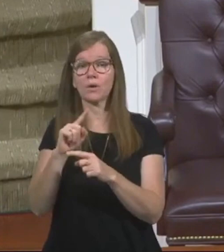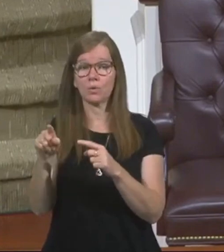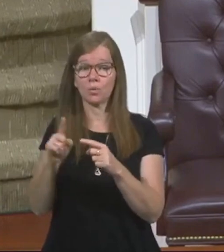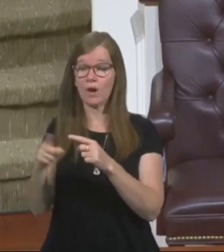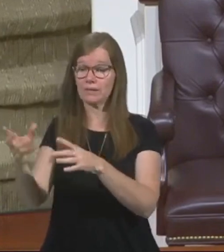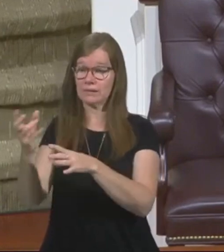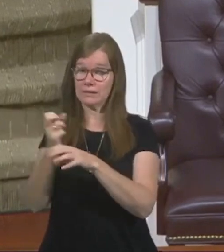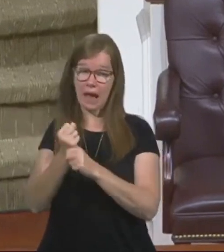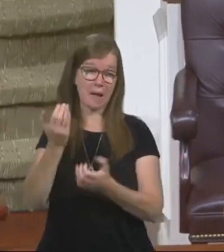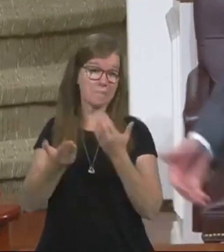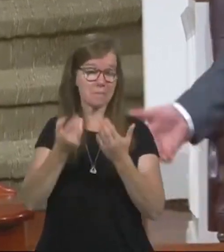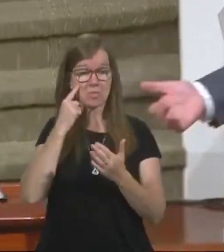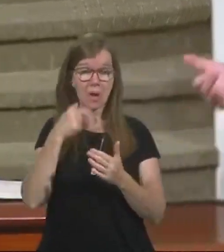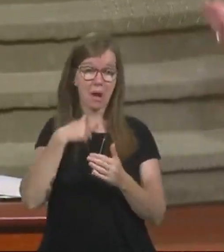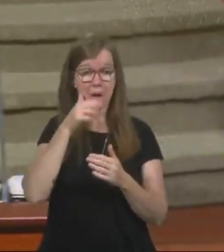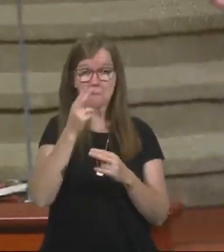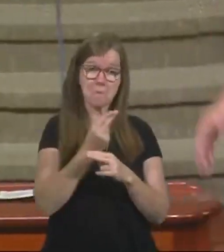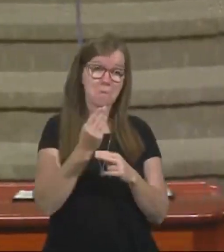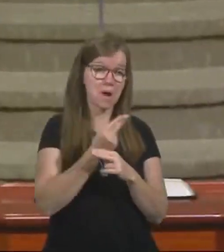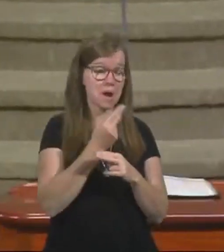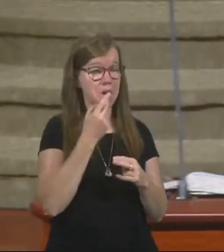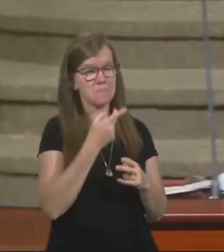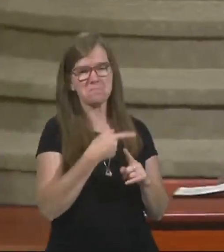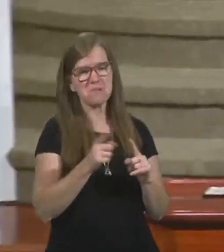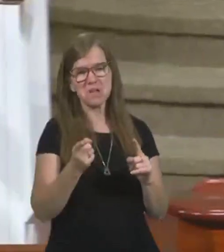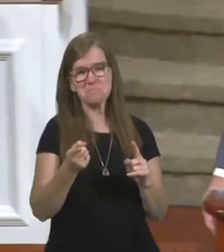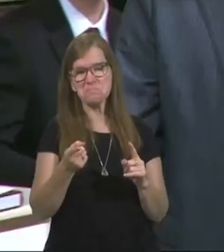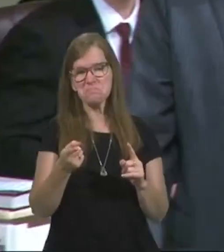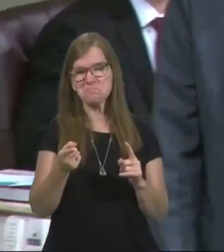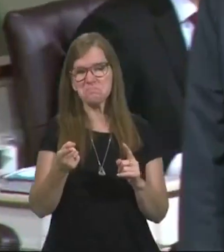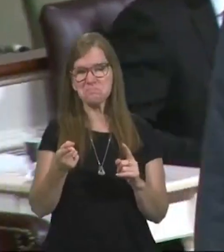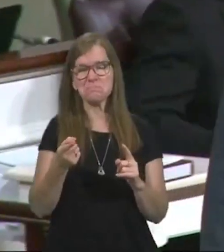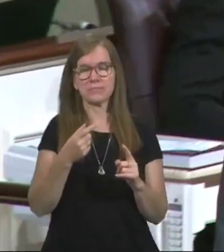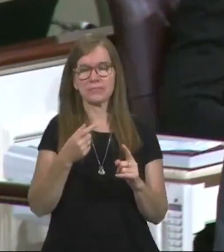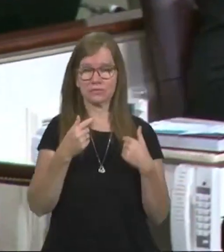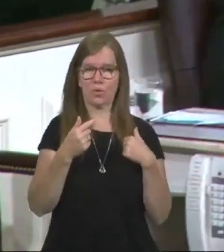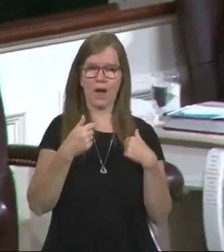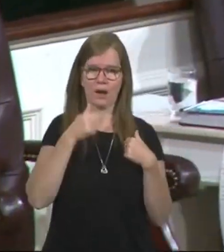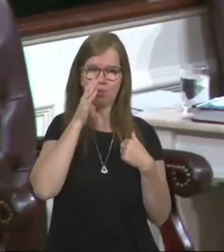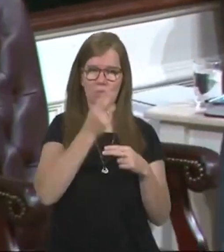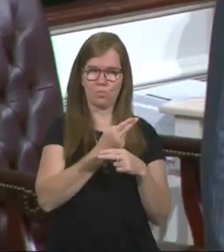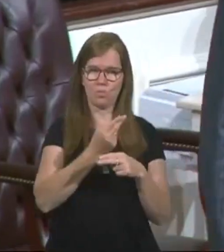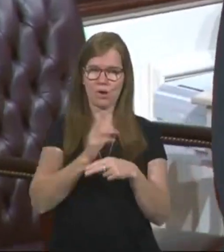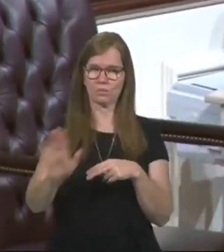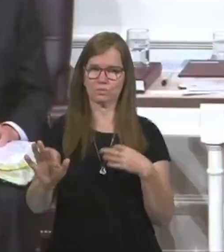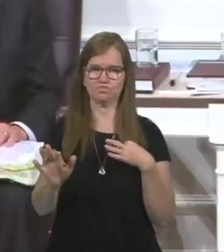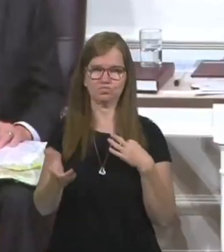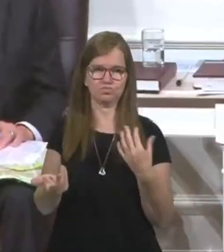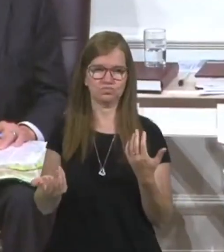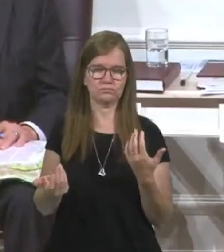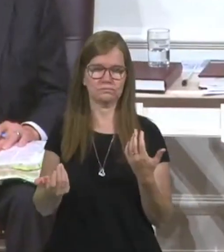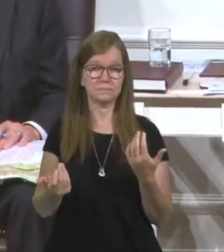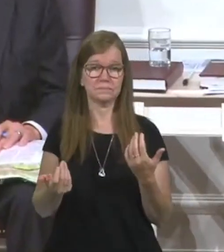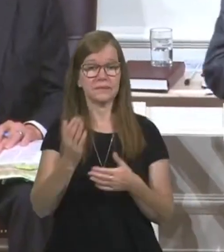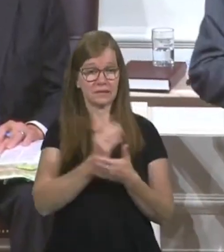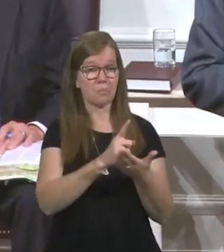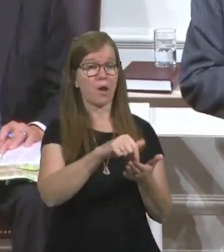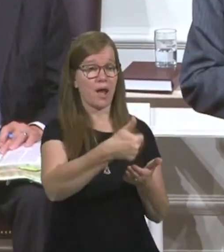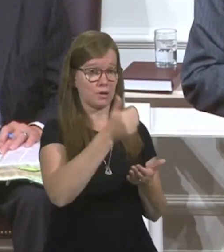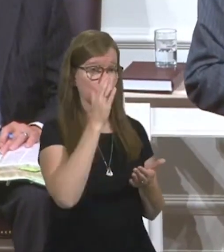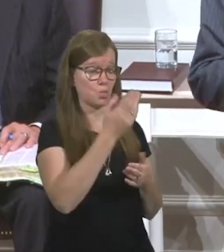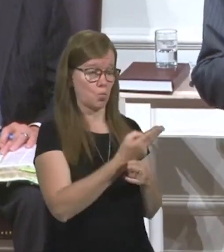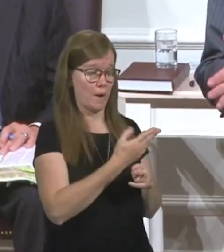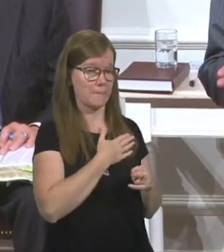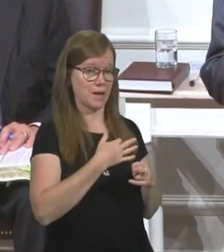got them, he might have thought, well, I'm going to wear this or I'll do that. He said, no, I'm not wearing that, but I'm going to wear those shirts. And someone else is going to wear my shirt